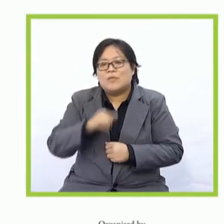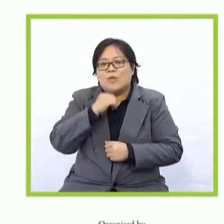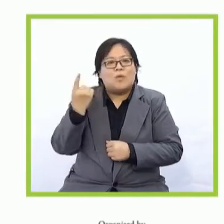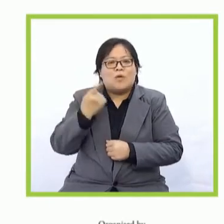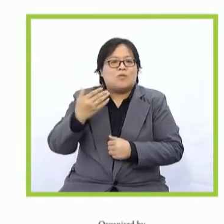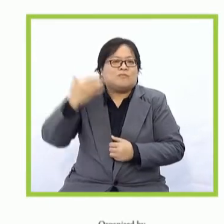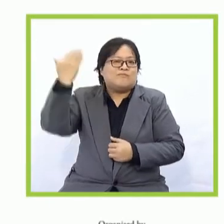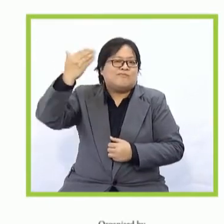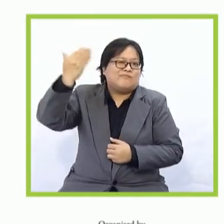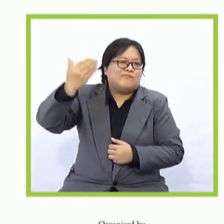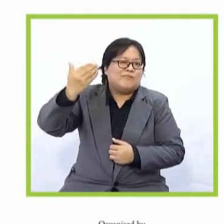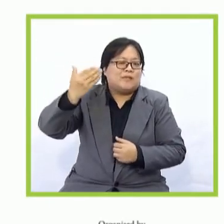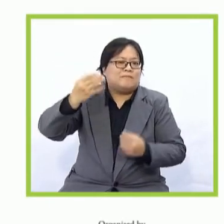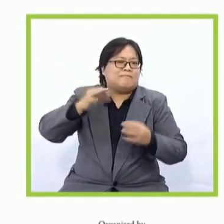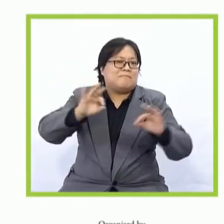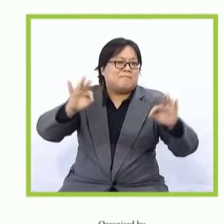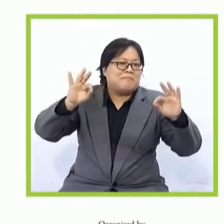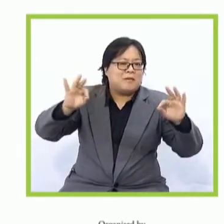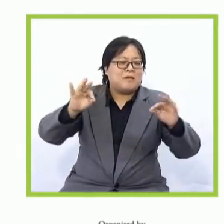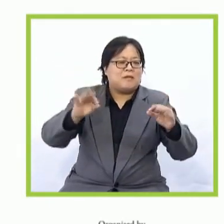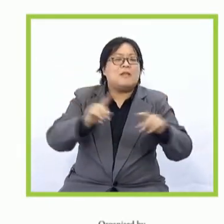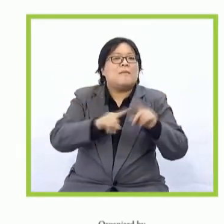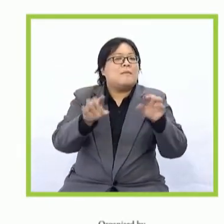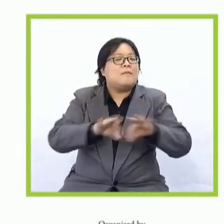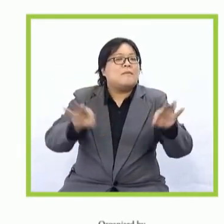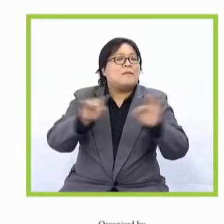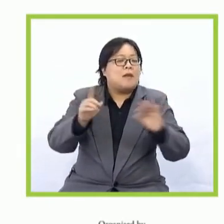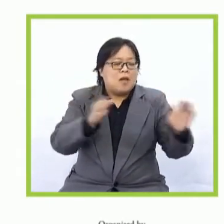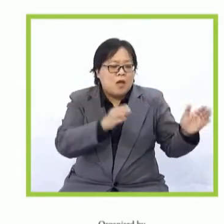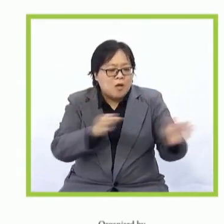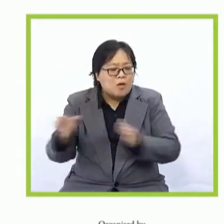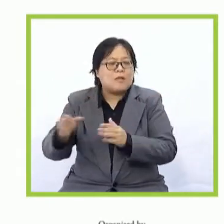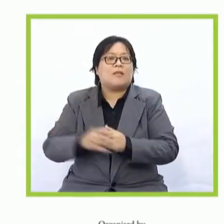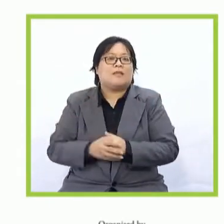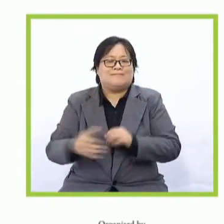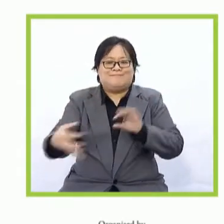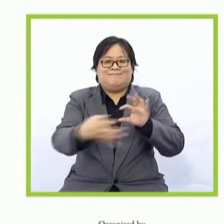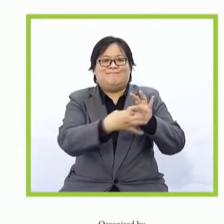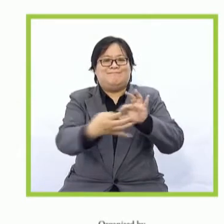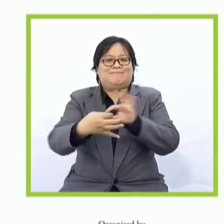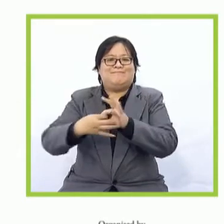speech, that's logistics, that's organizing, and that's holding together. The